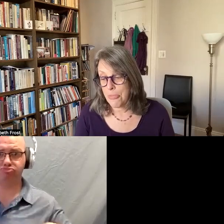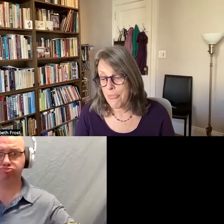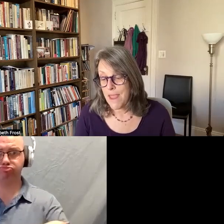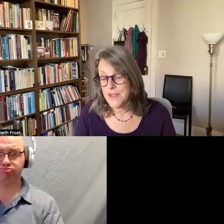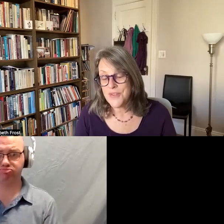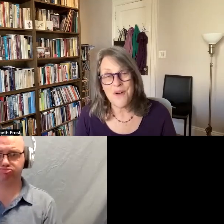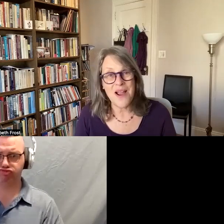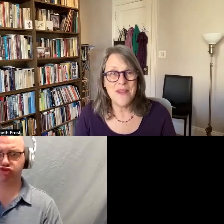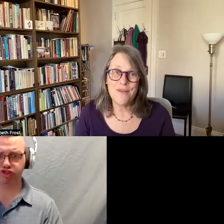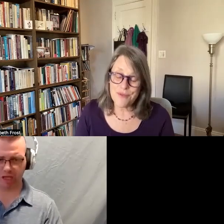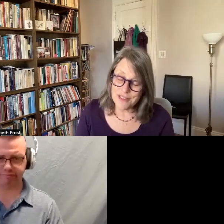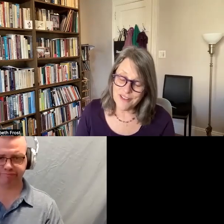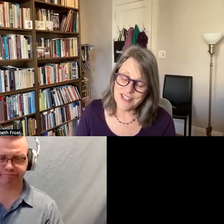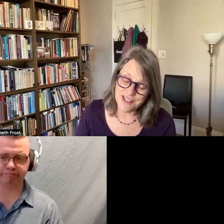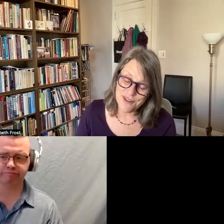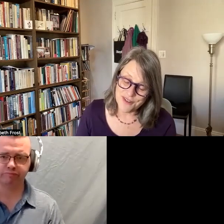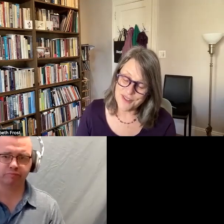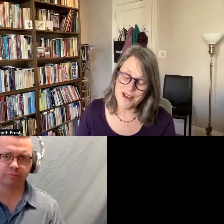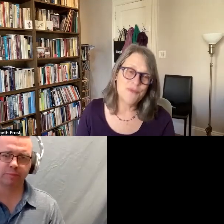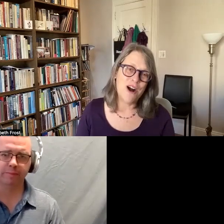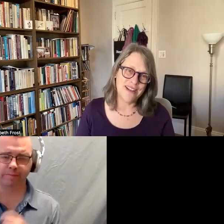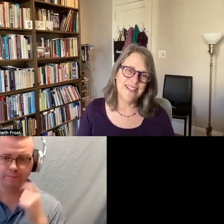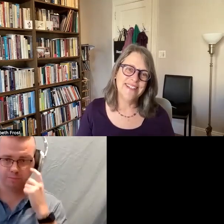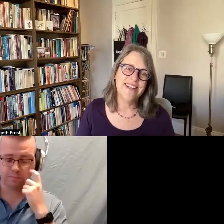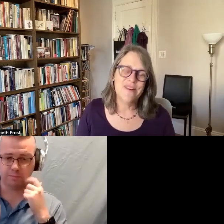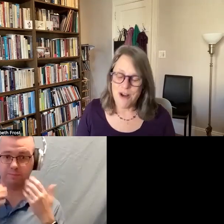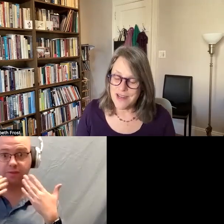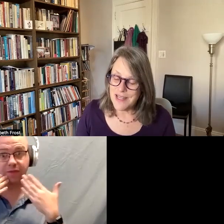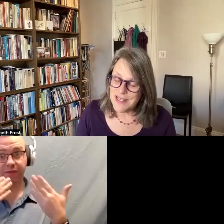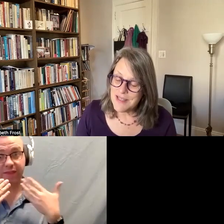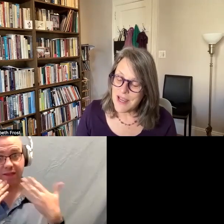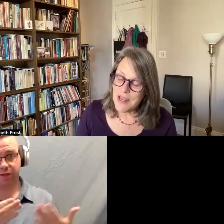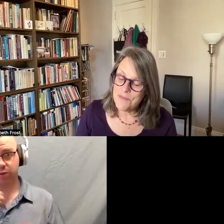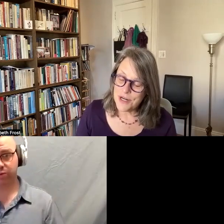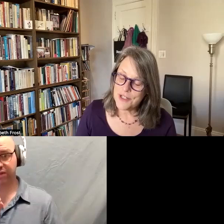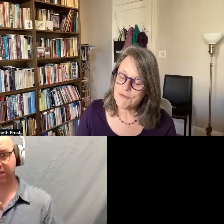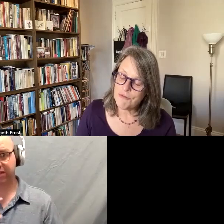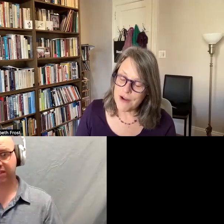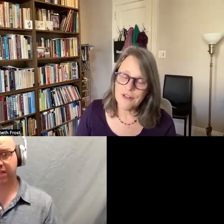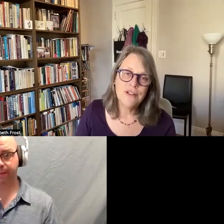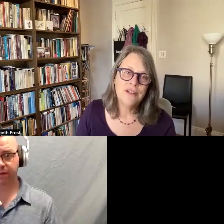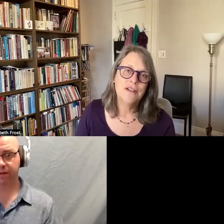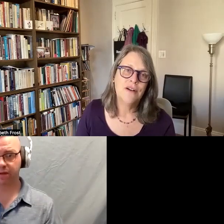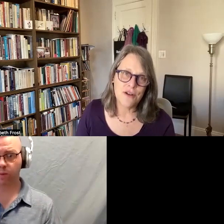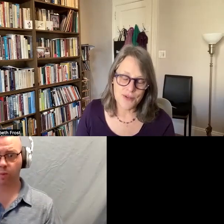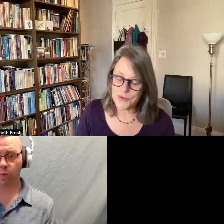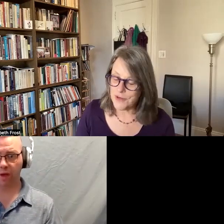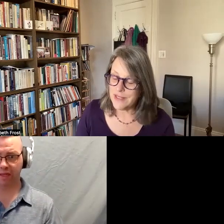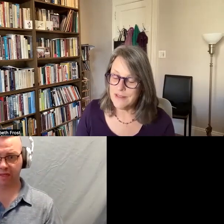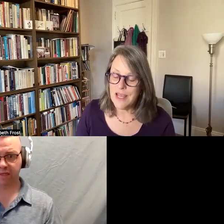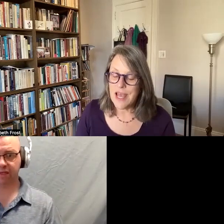chat. So I am now thrilled to introduce Simon Watney. Watney is a British writer,